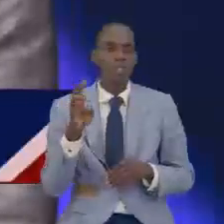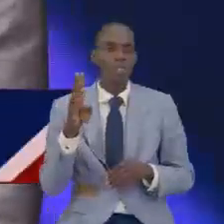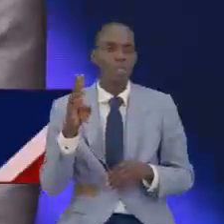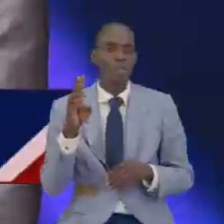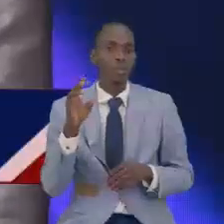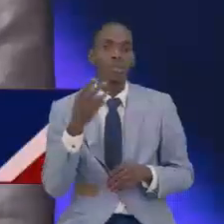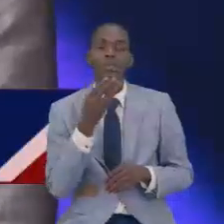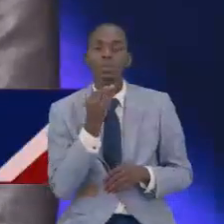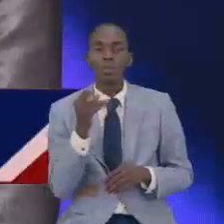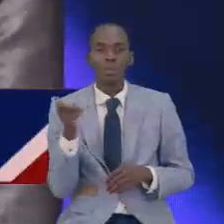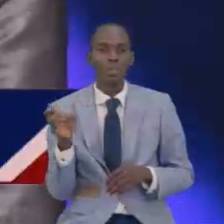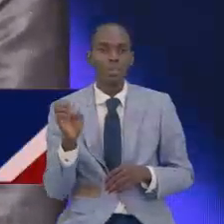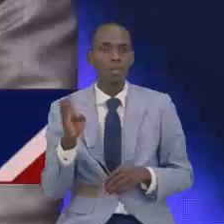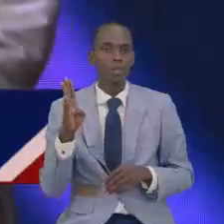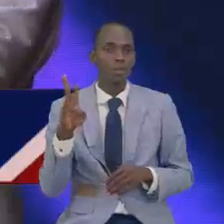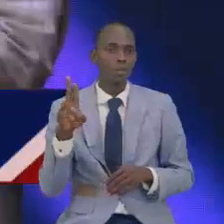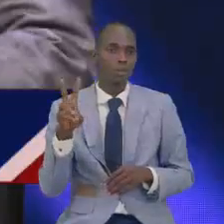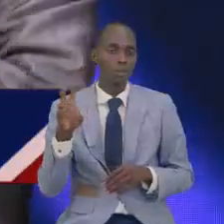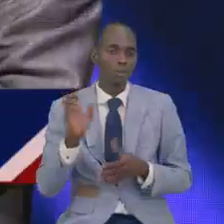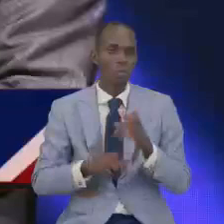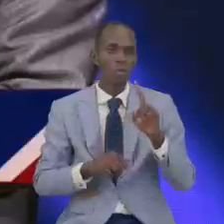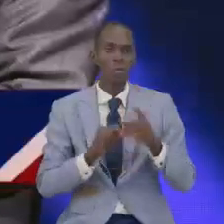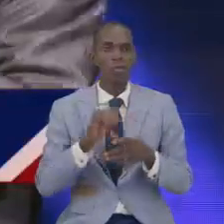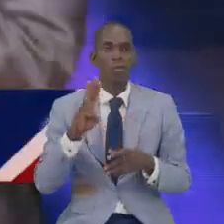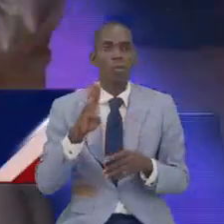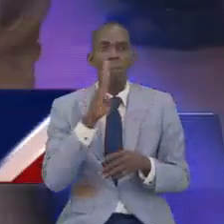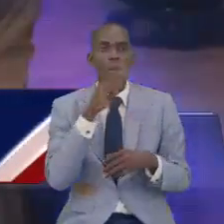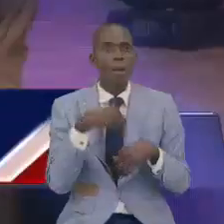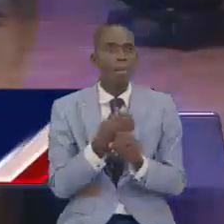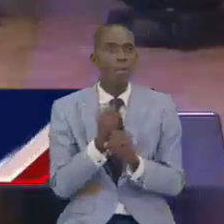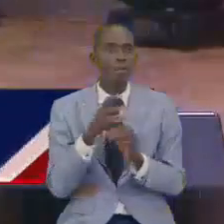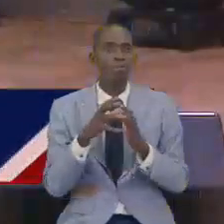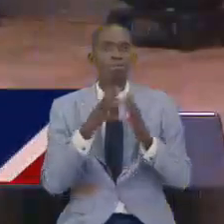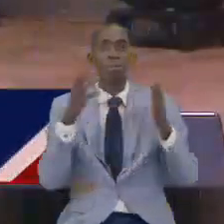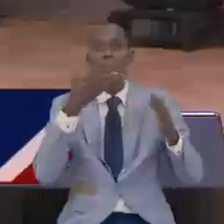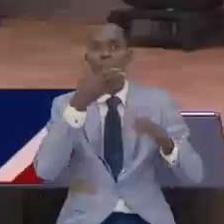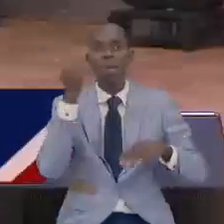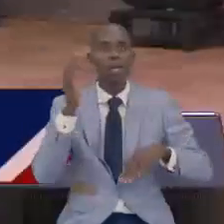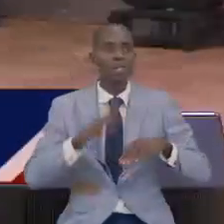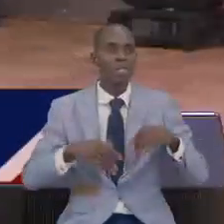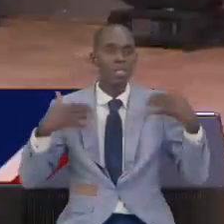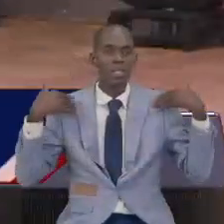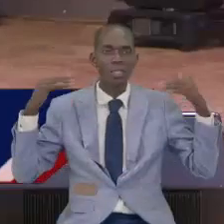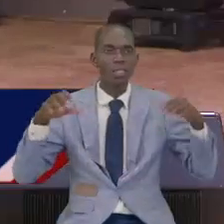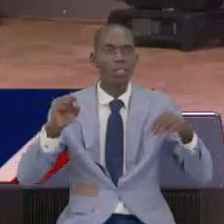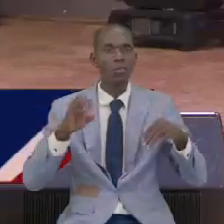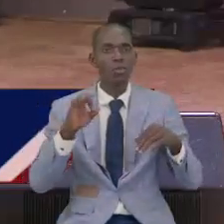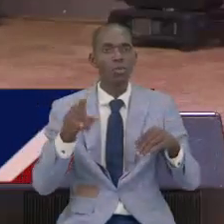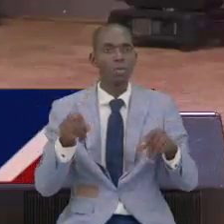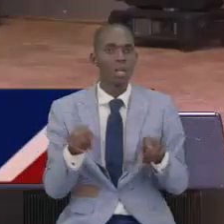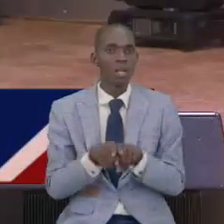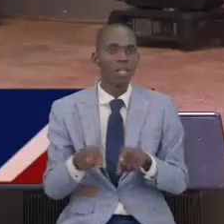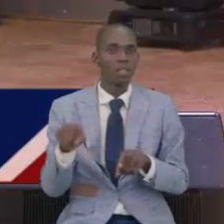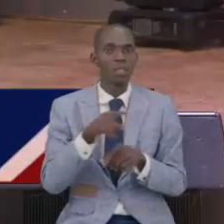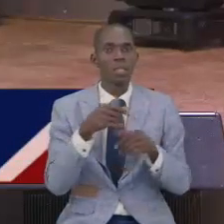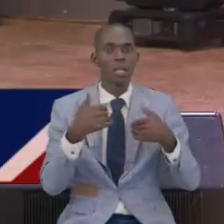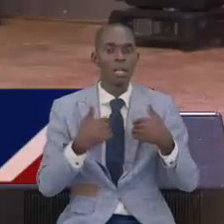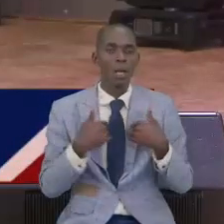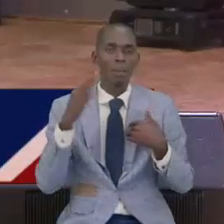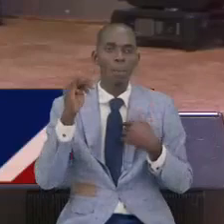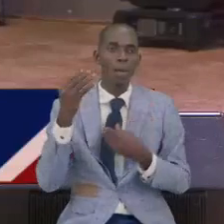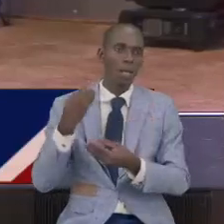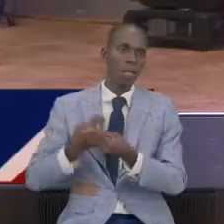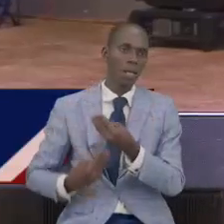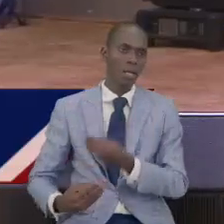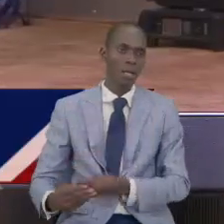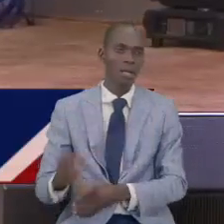so much better than the angels, as he has by inheritance obtained a more